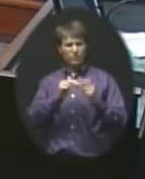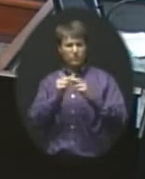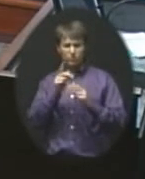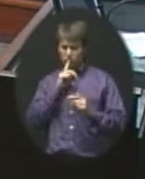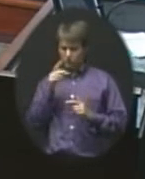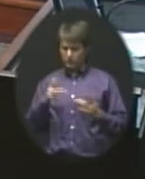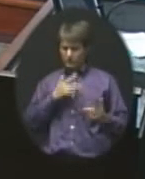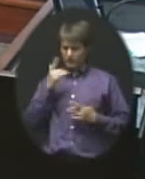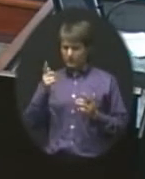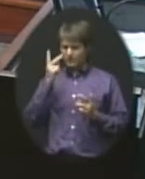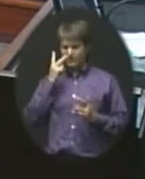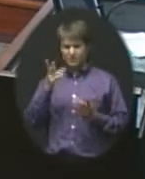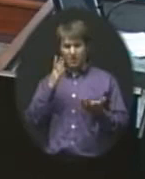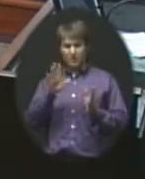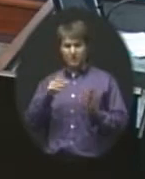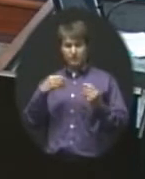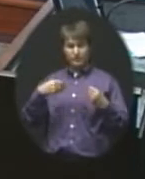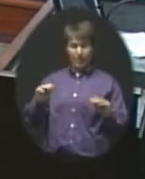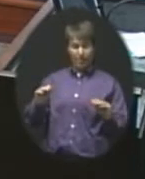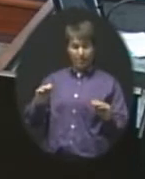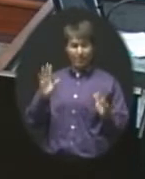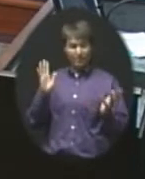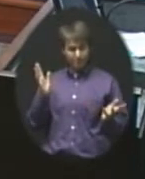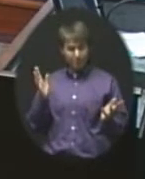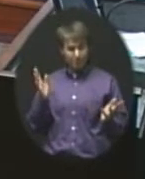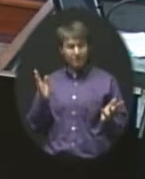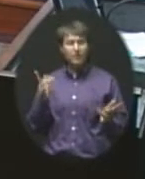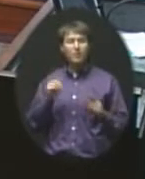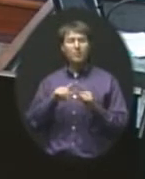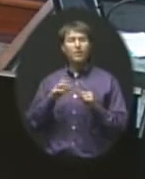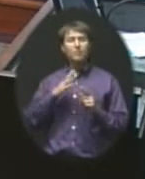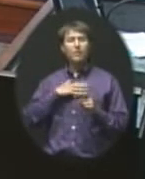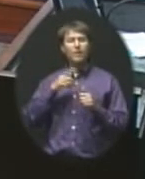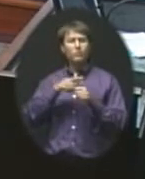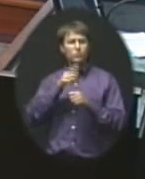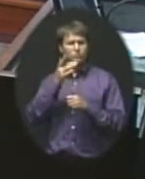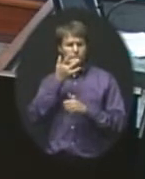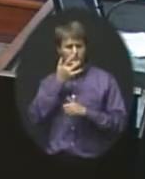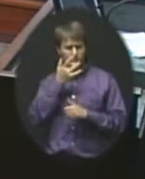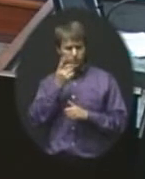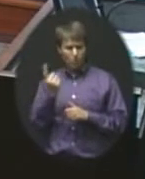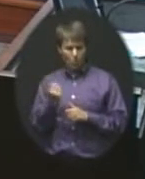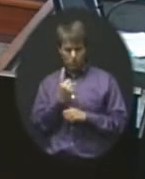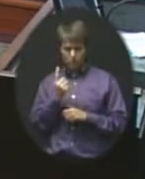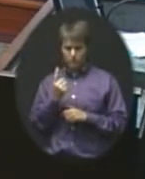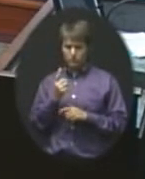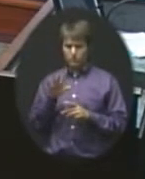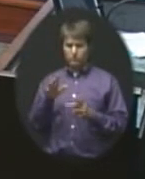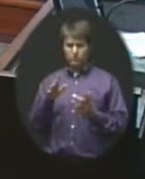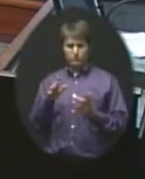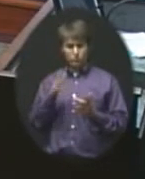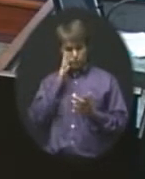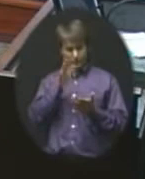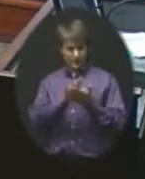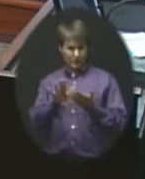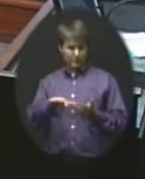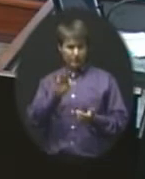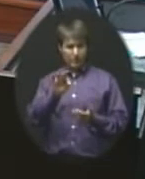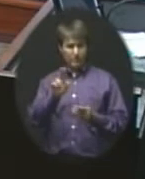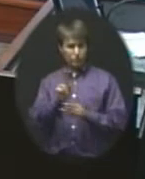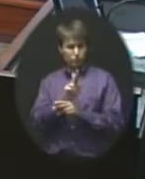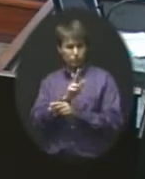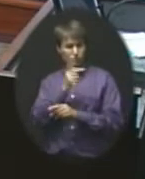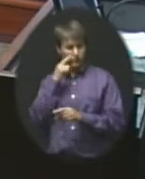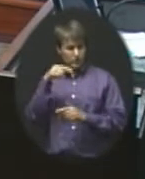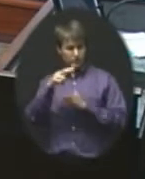to finally see it put on the market. But my first choice has always been to find a use for this facility.